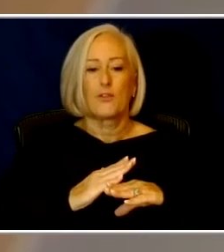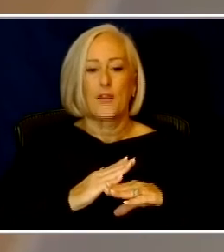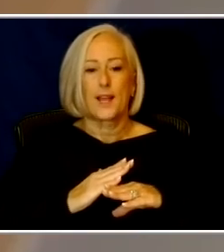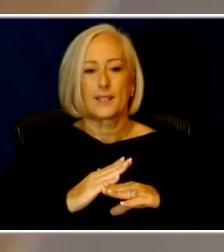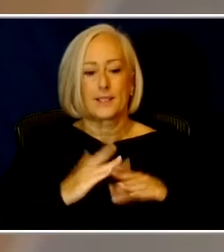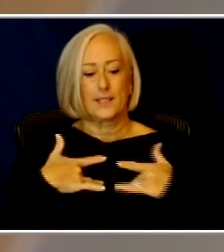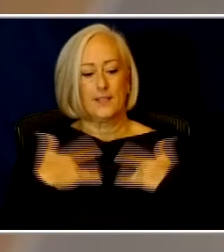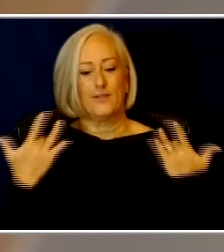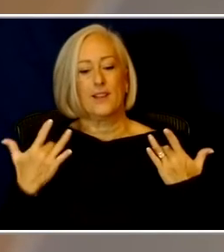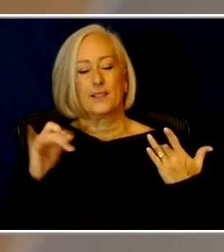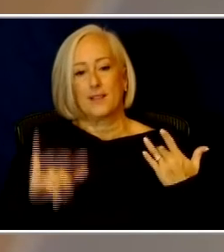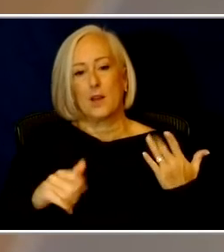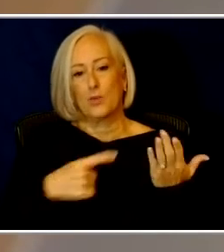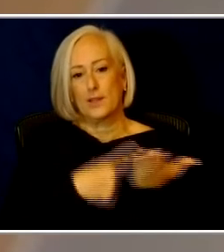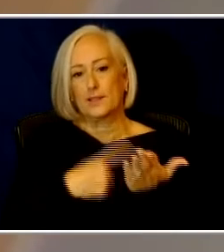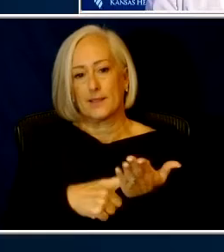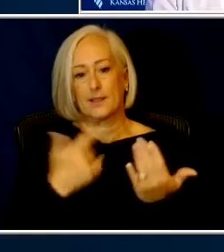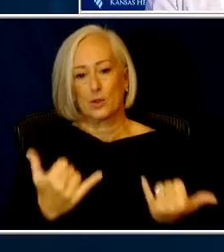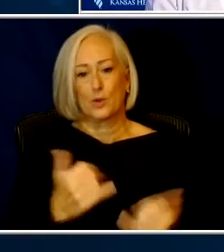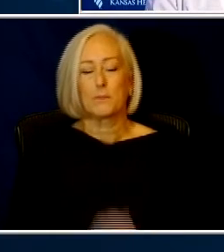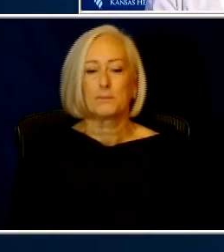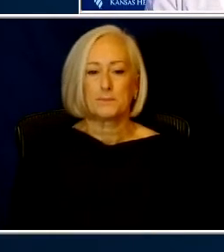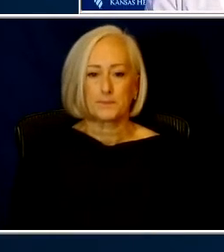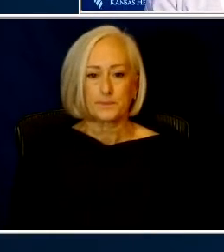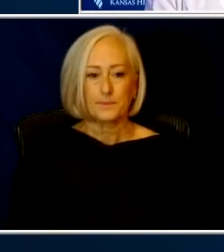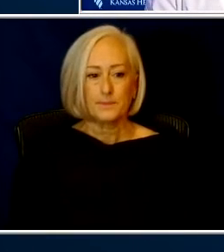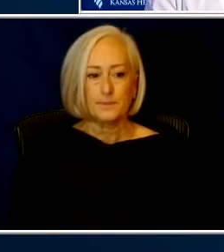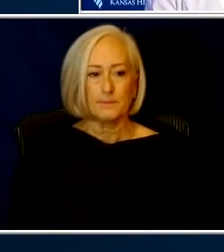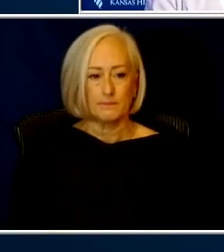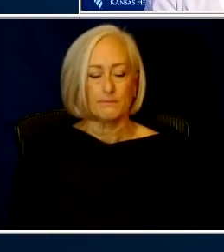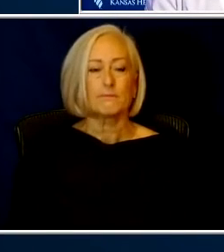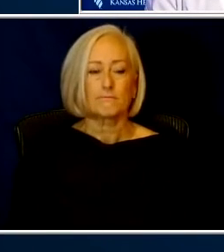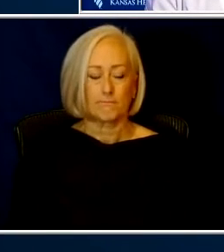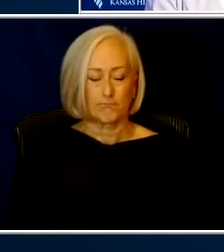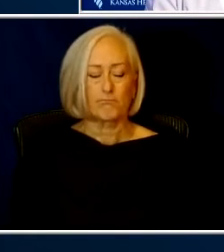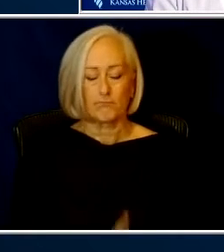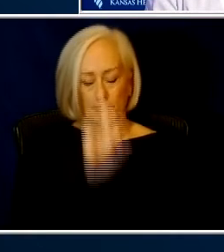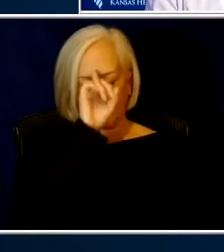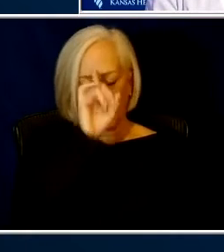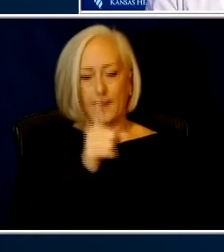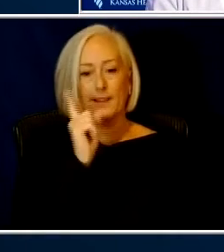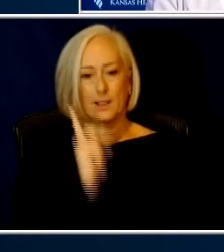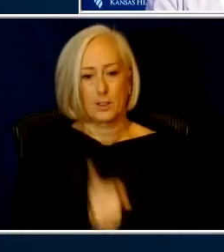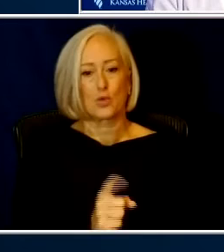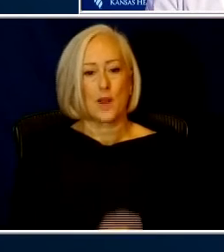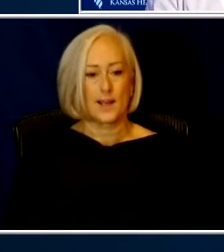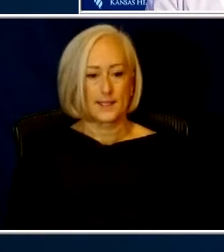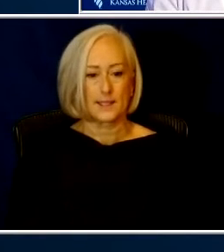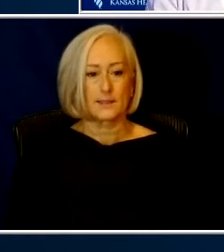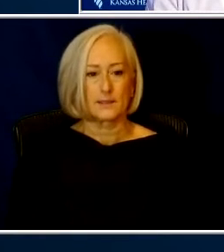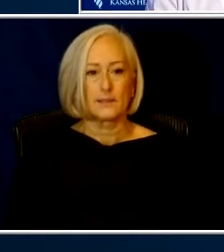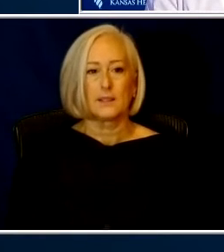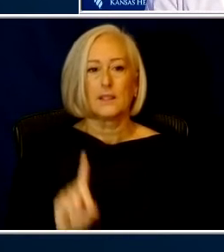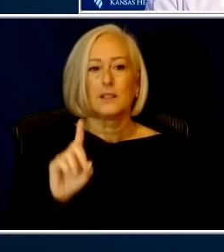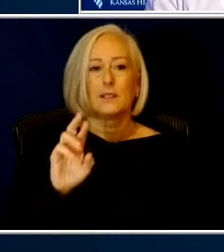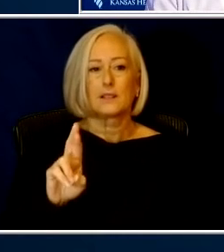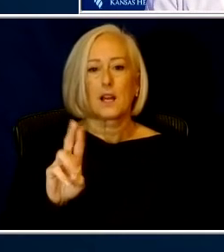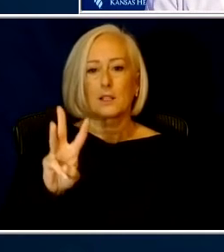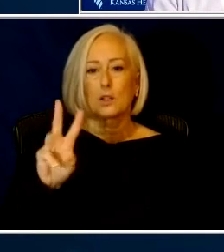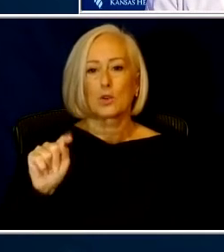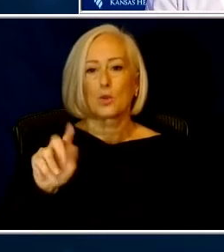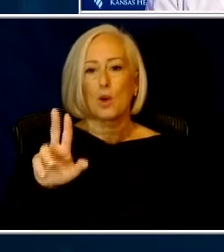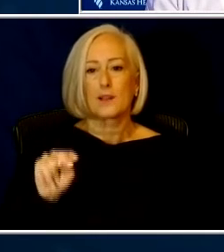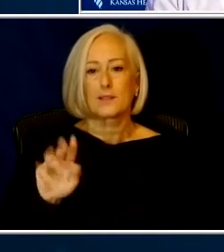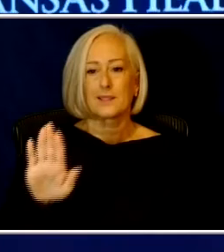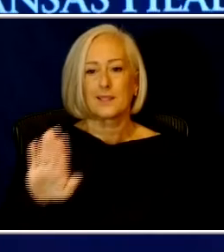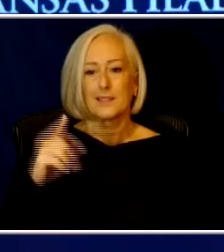talking about here today. Yeah, I think that's right. And I think to Dr. Watson's point, we